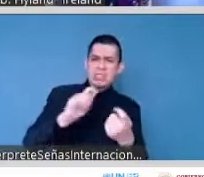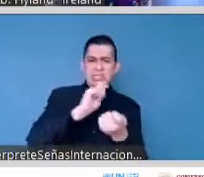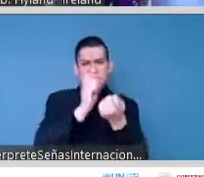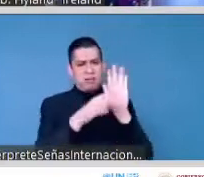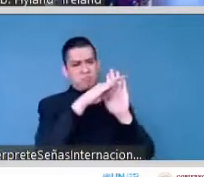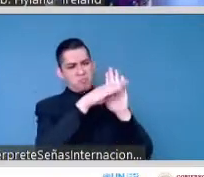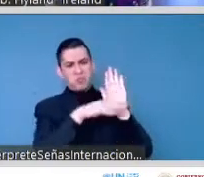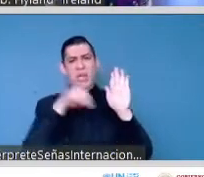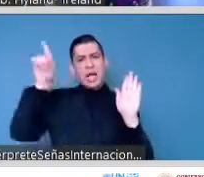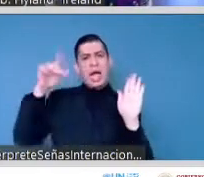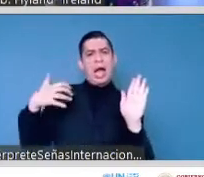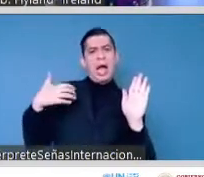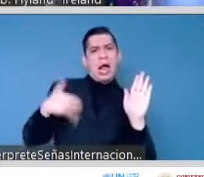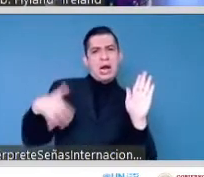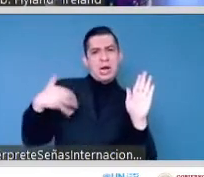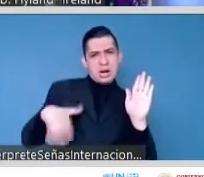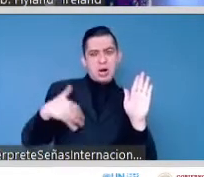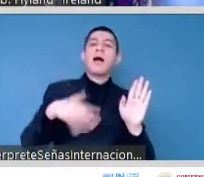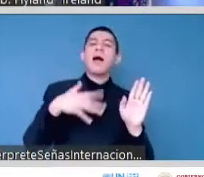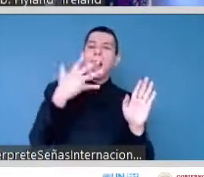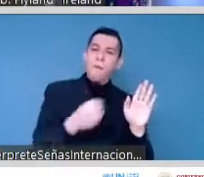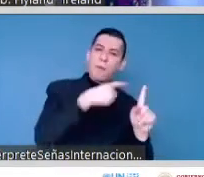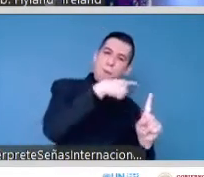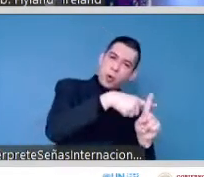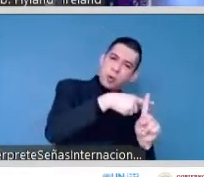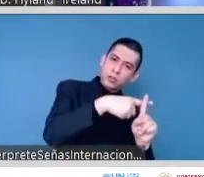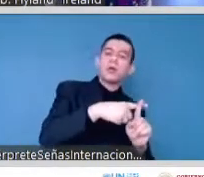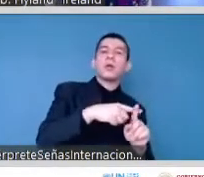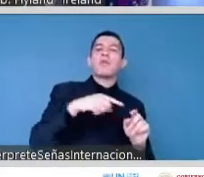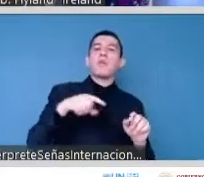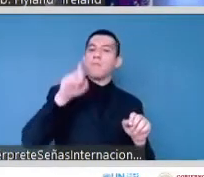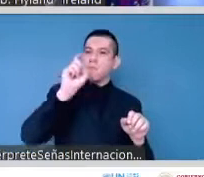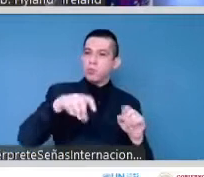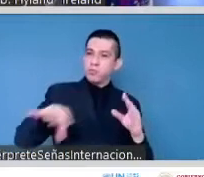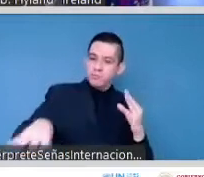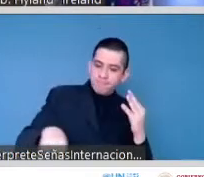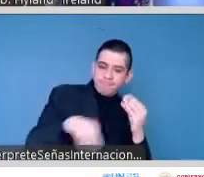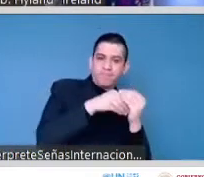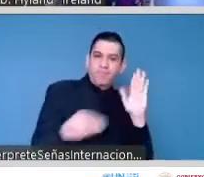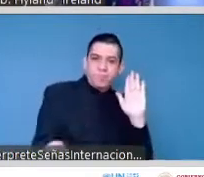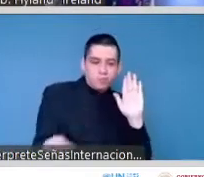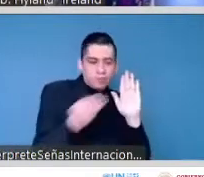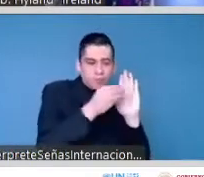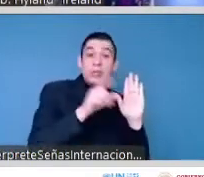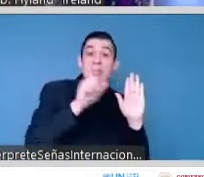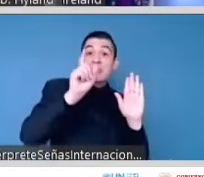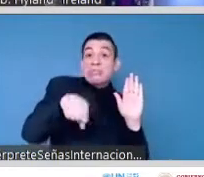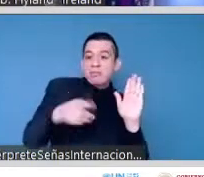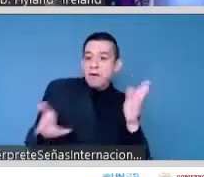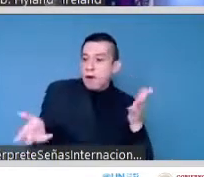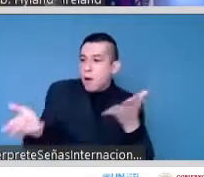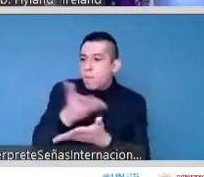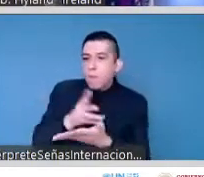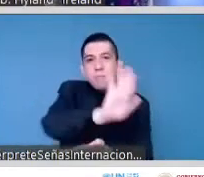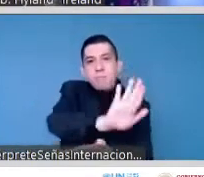share these experiences in the spirit of humility, and that the same spirit that all the members of the Women, Peace and